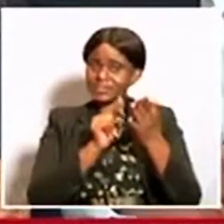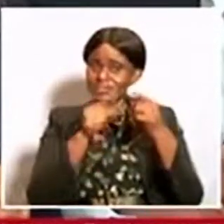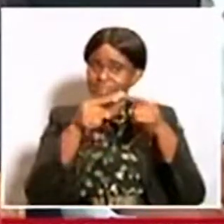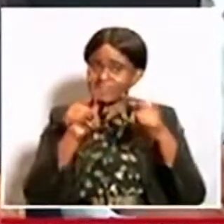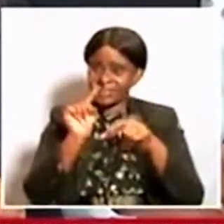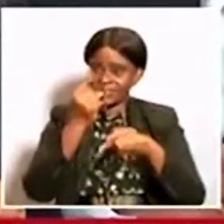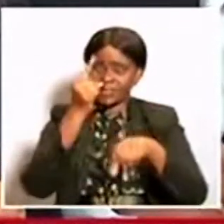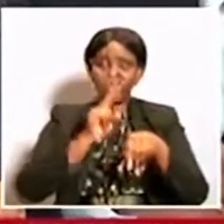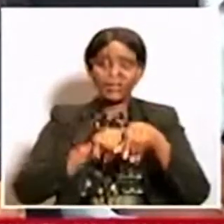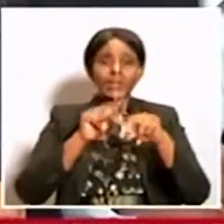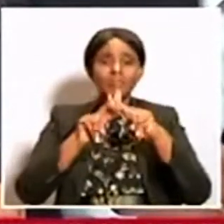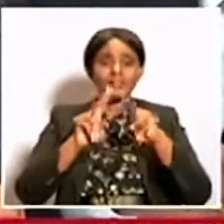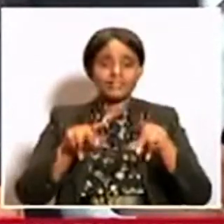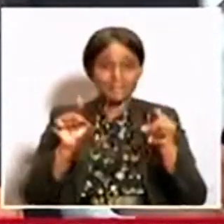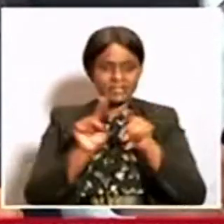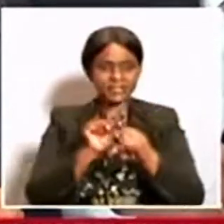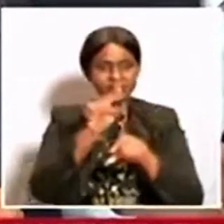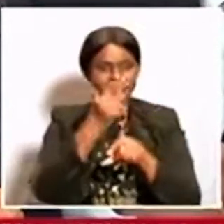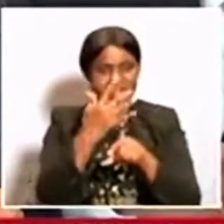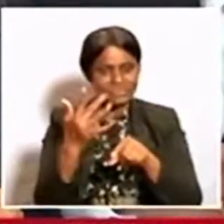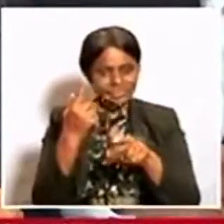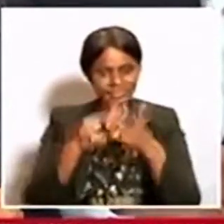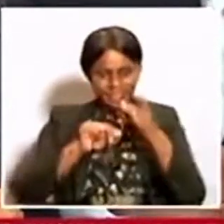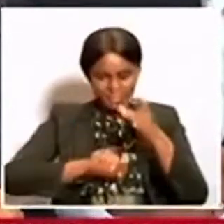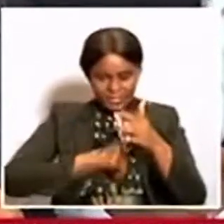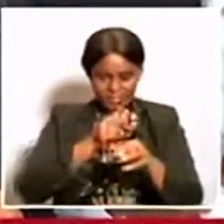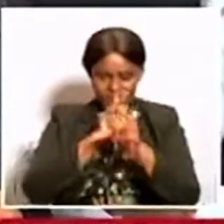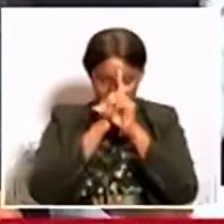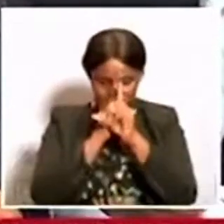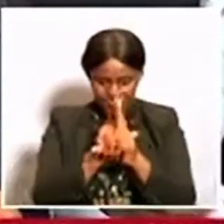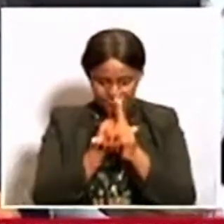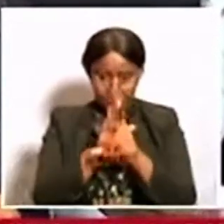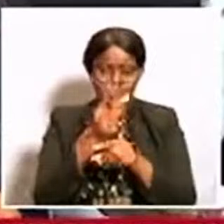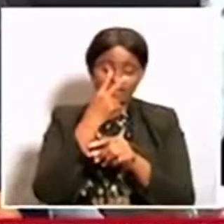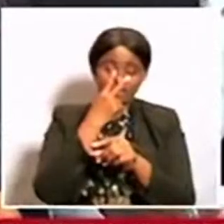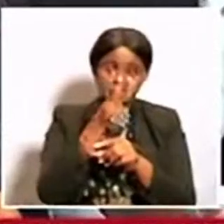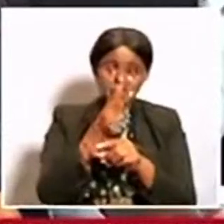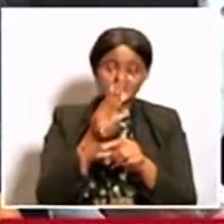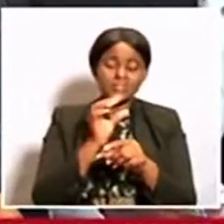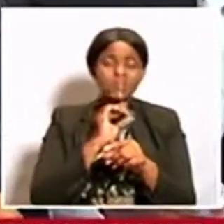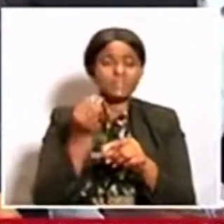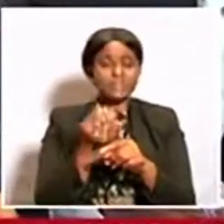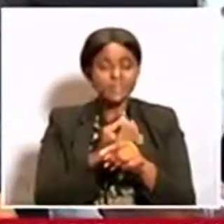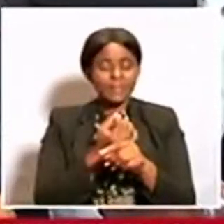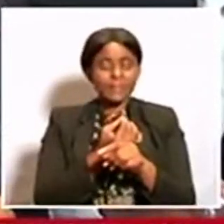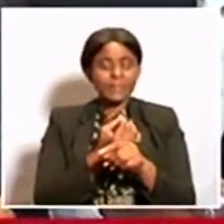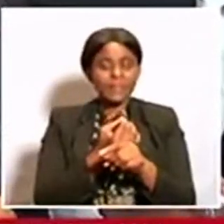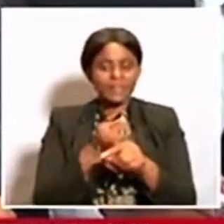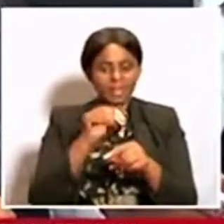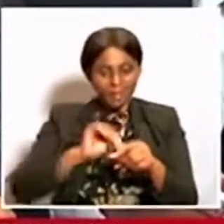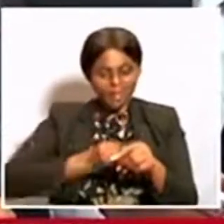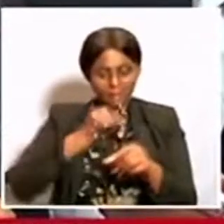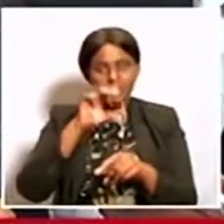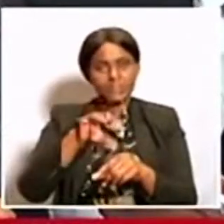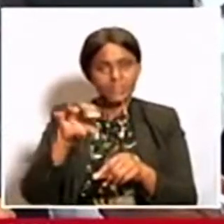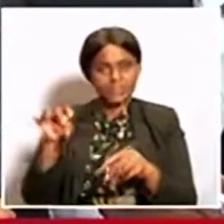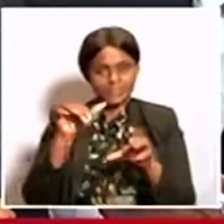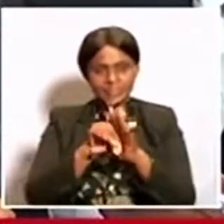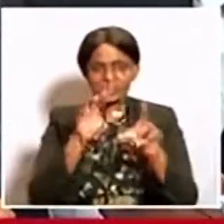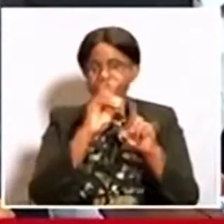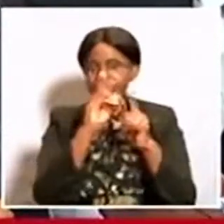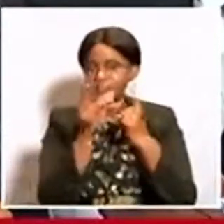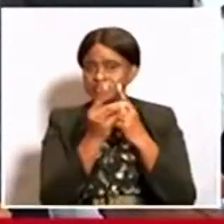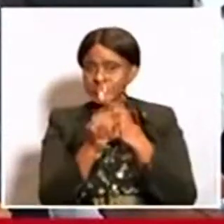time, Chair. And the first thing that we decided was to look at our own children in the